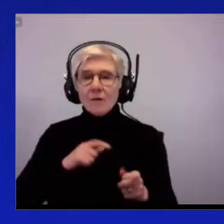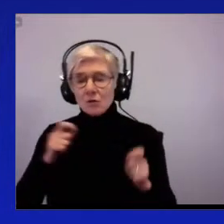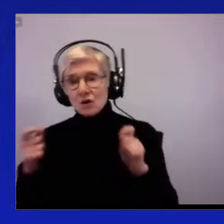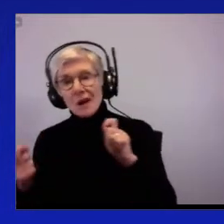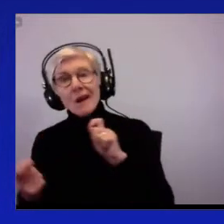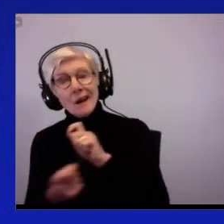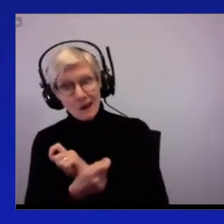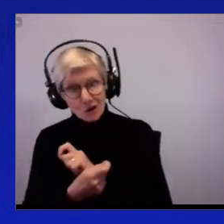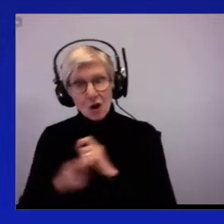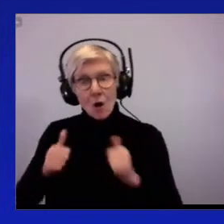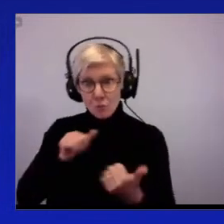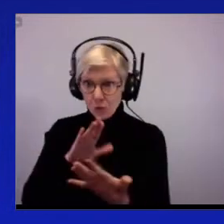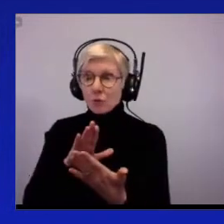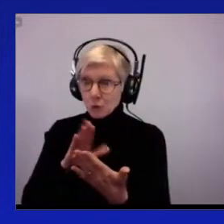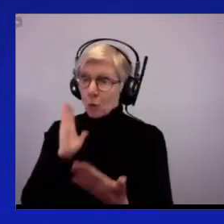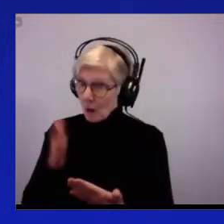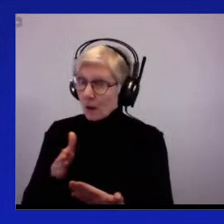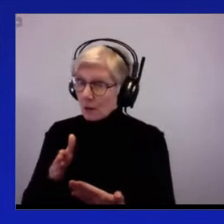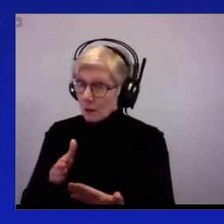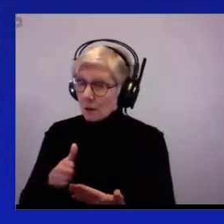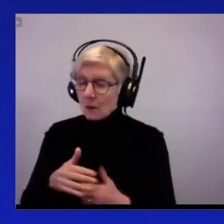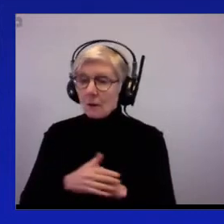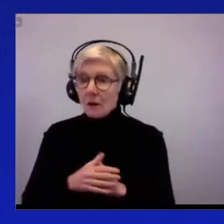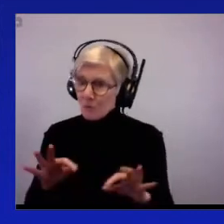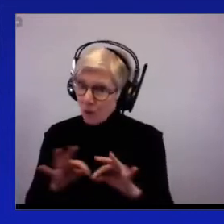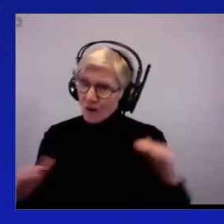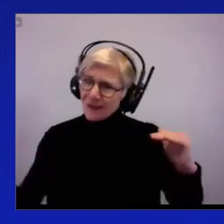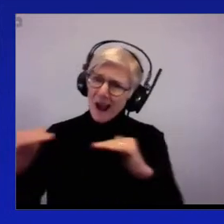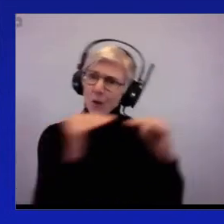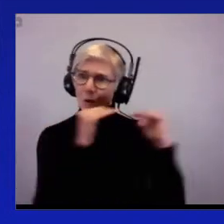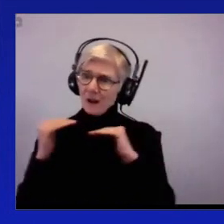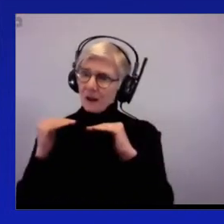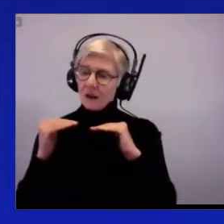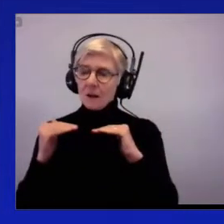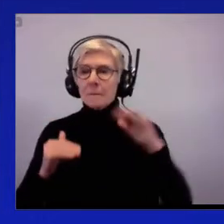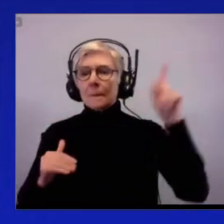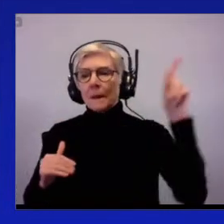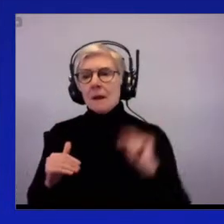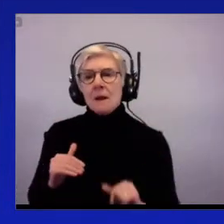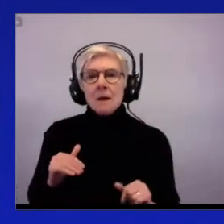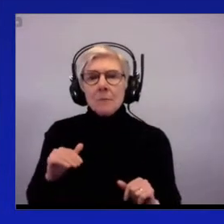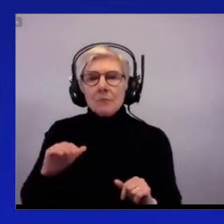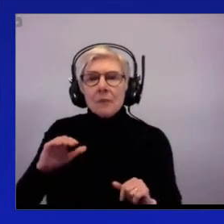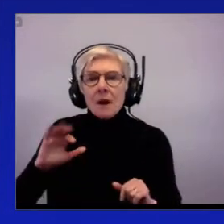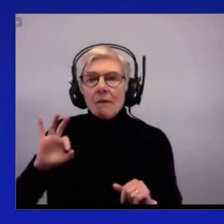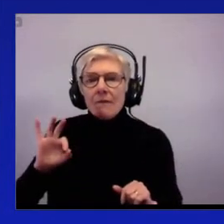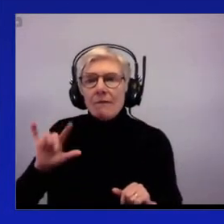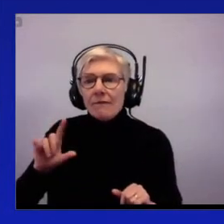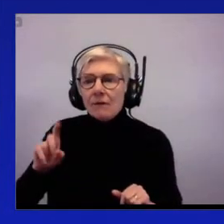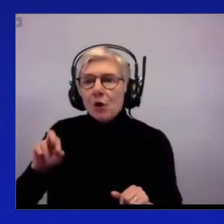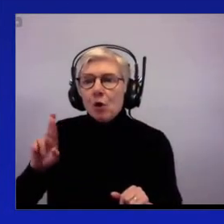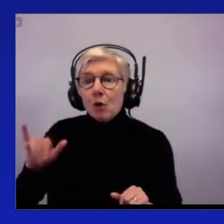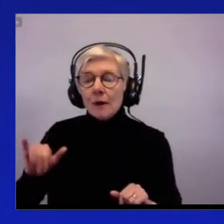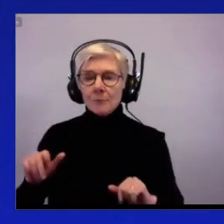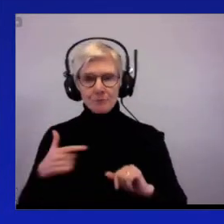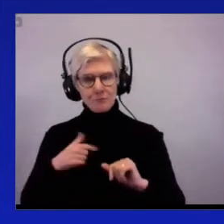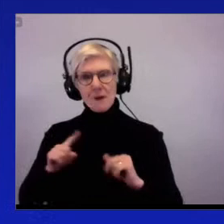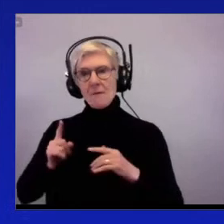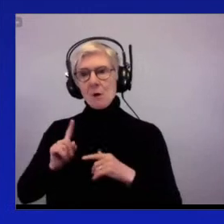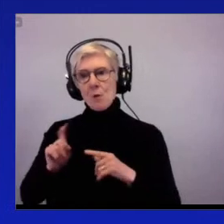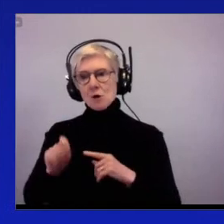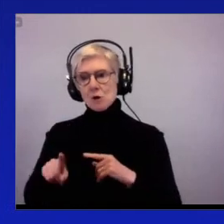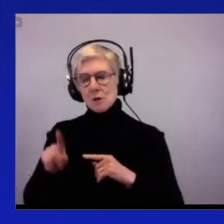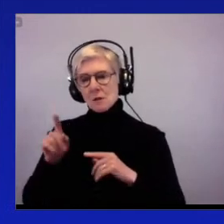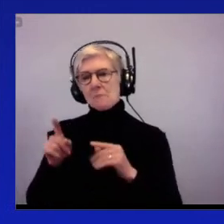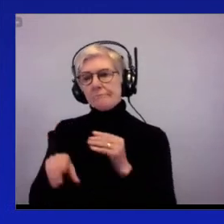Final few questions here. We are in the first phase. We have a kind of a startup crunch that we're waiting